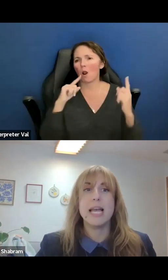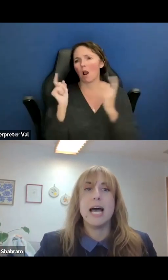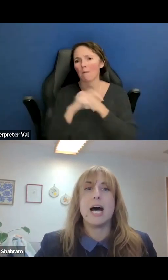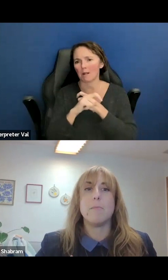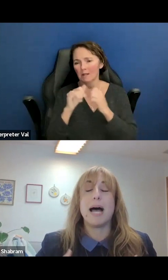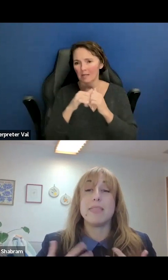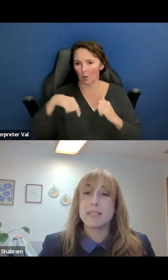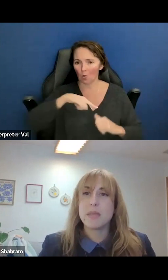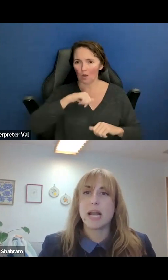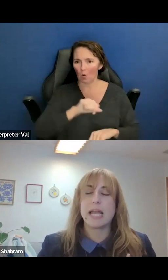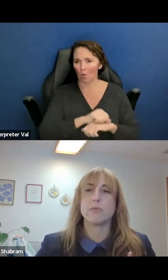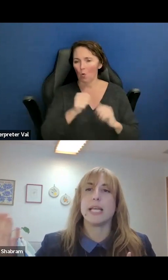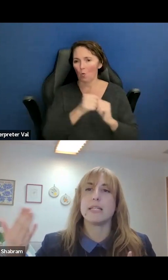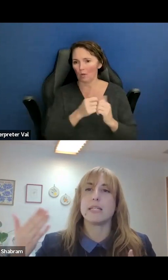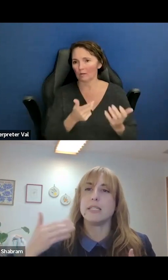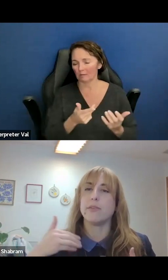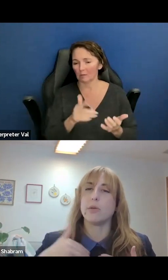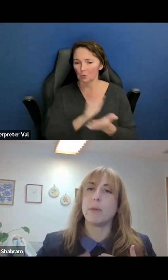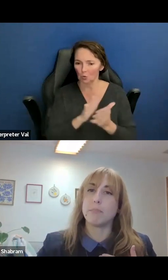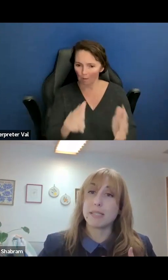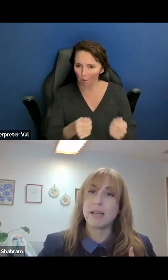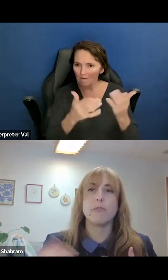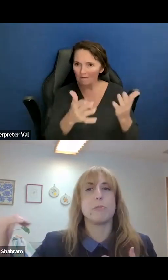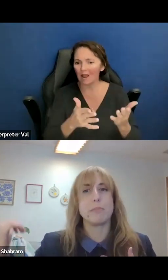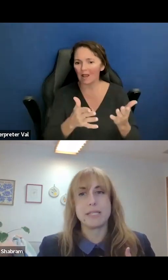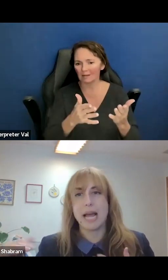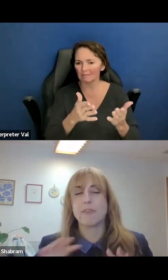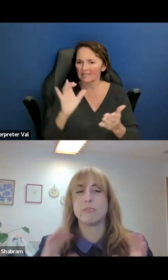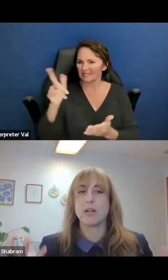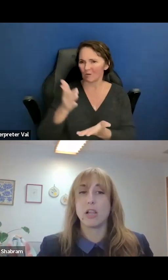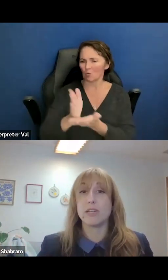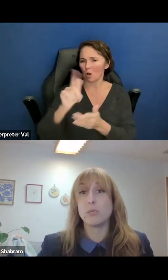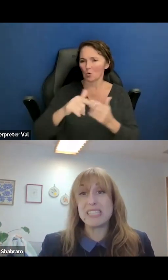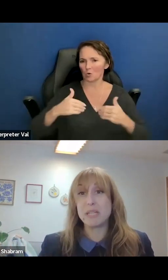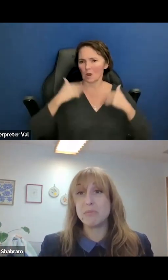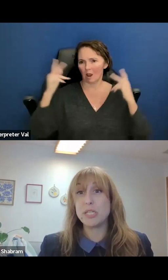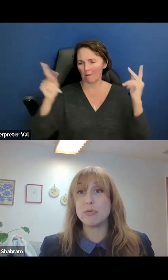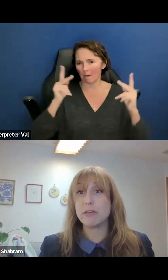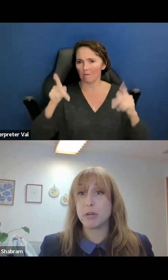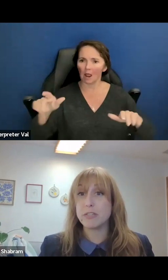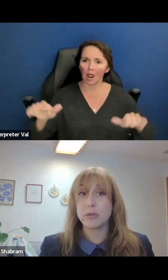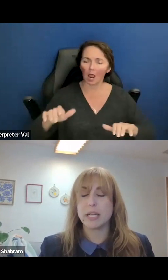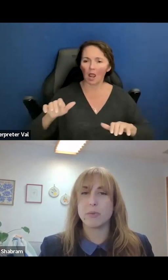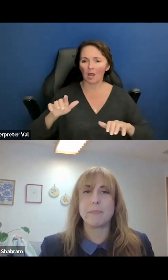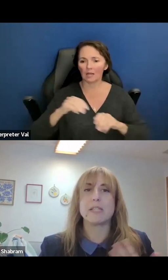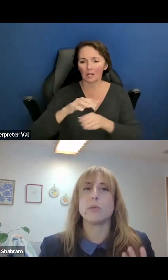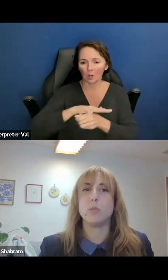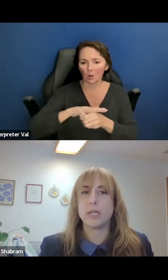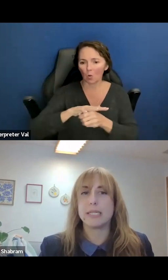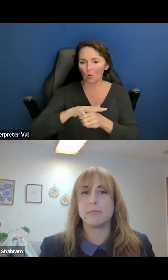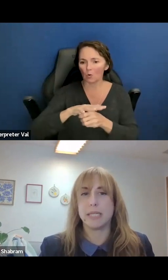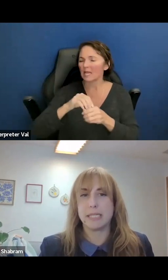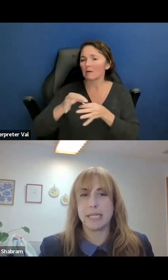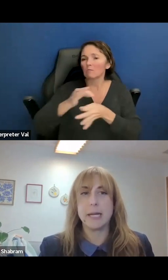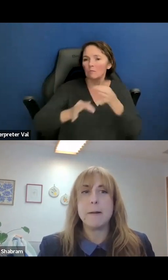districts. And that's something that I have really had to continually remind myself, remind my staff, remind all of us, when sometimes we do get frustrated, right? Because we